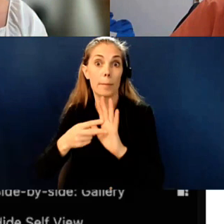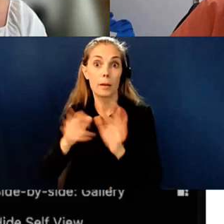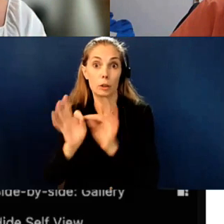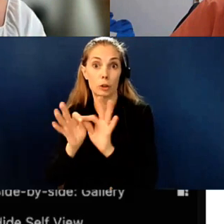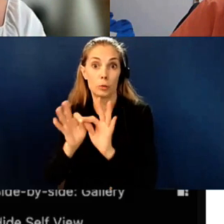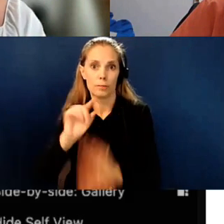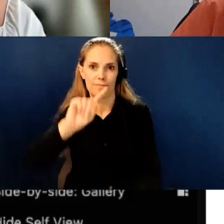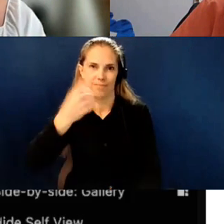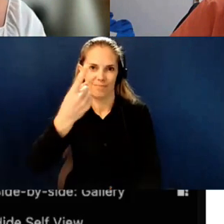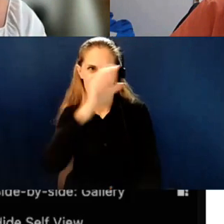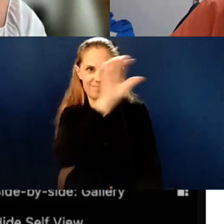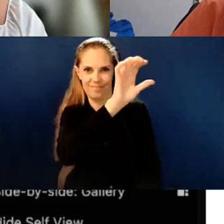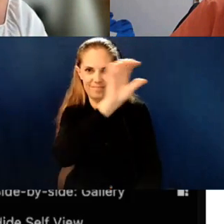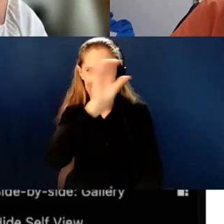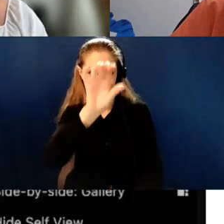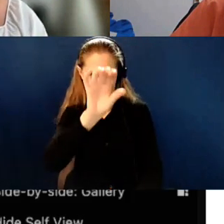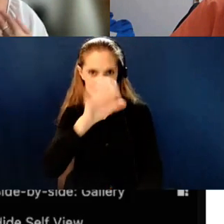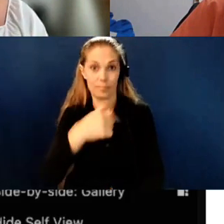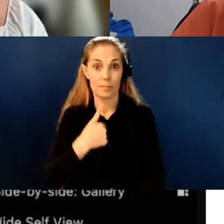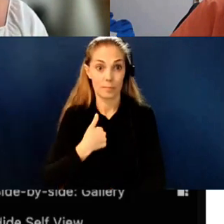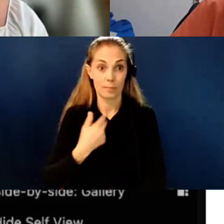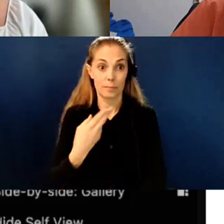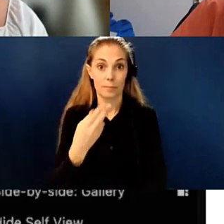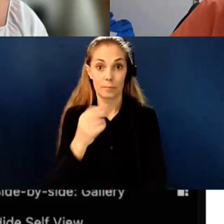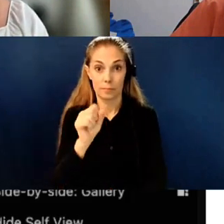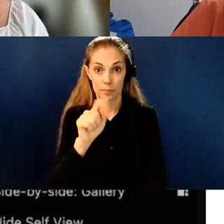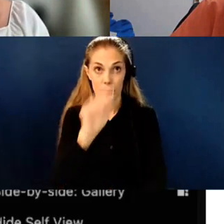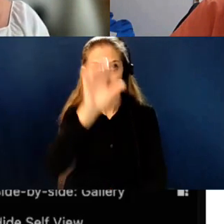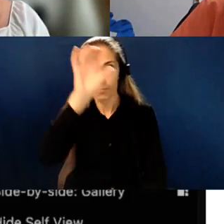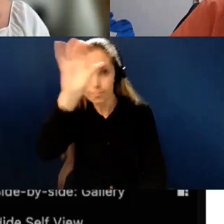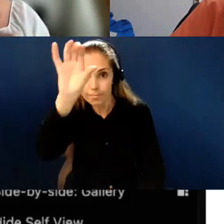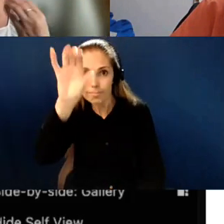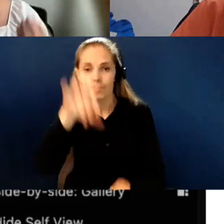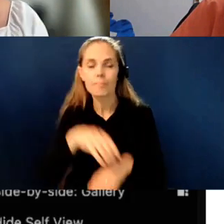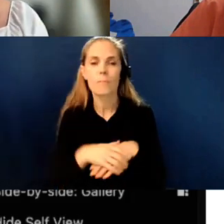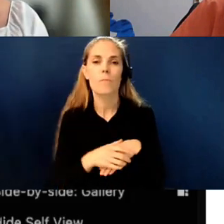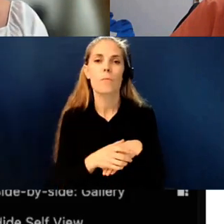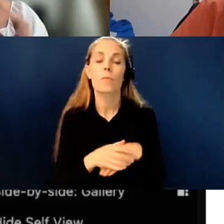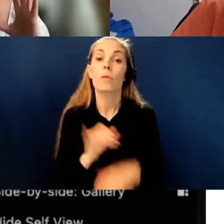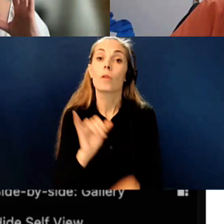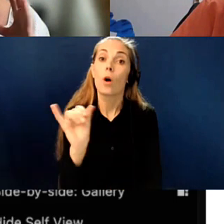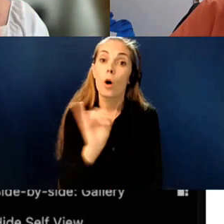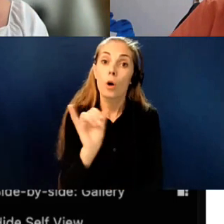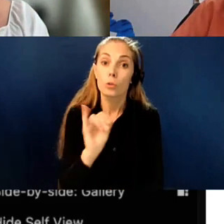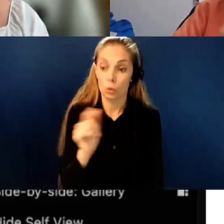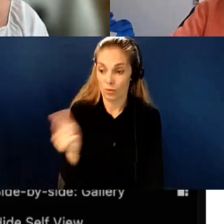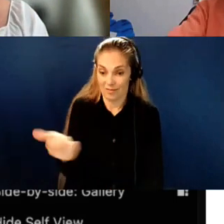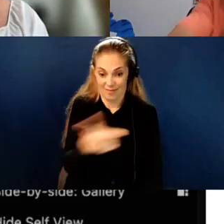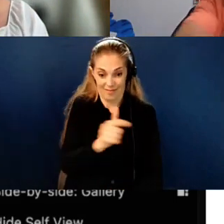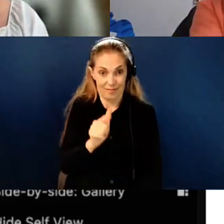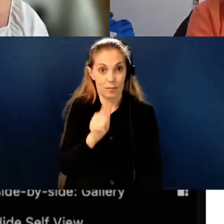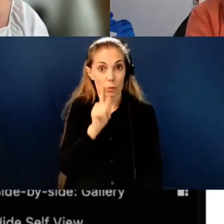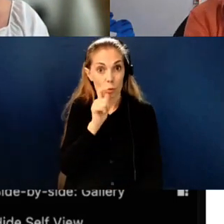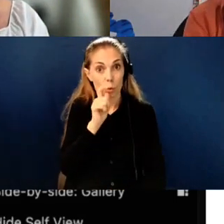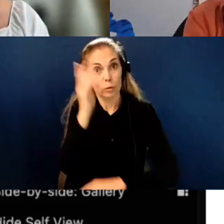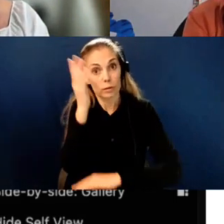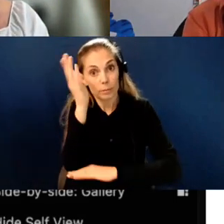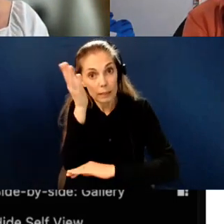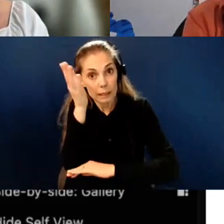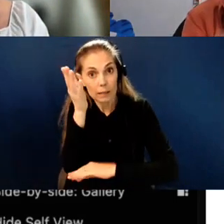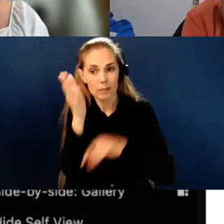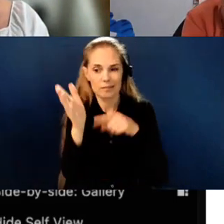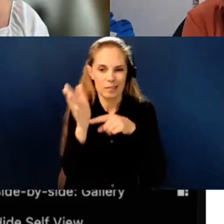me as one of the hosts. But also when we have our guests speaking, we will spotlight them, so their videos will be bigger as